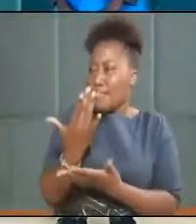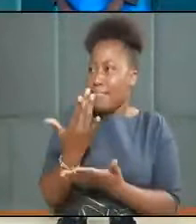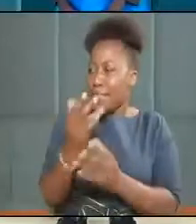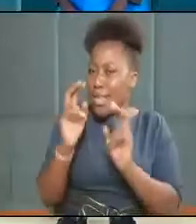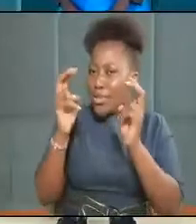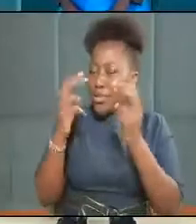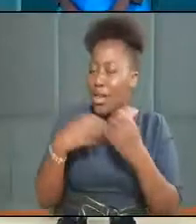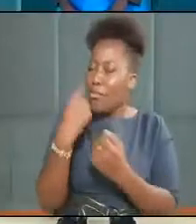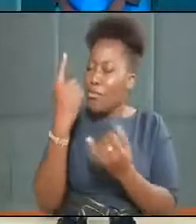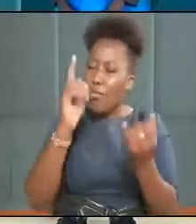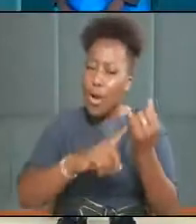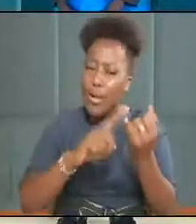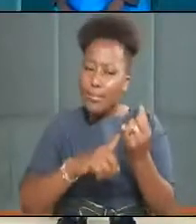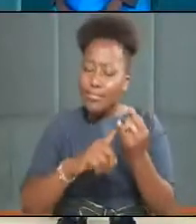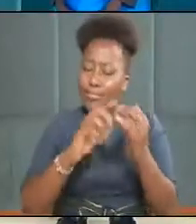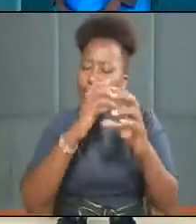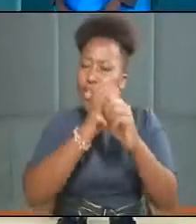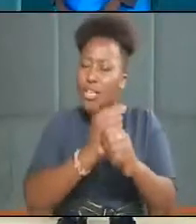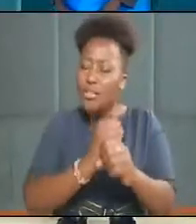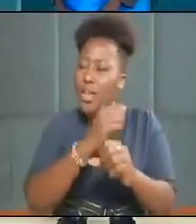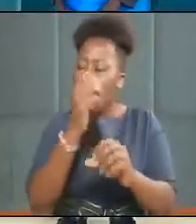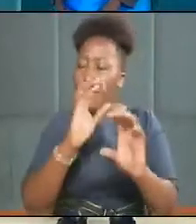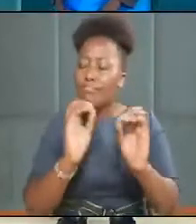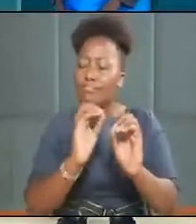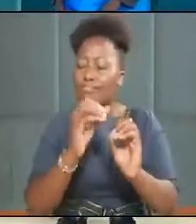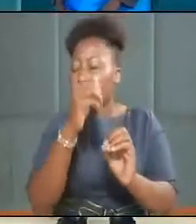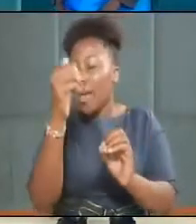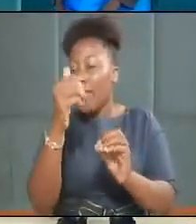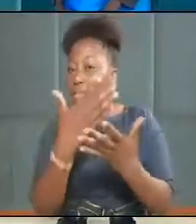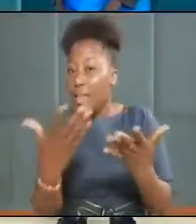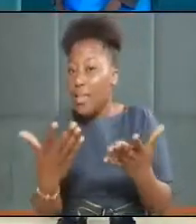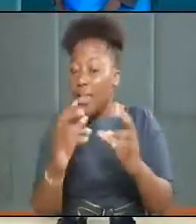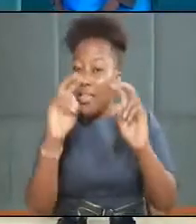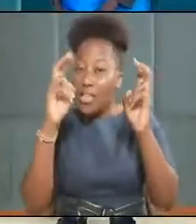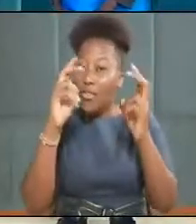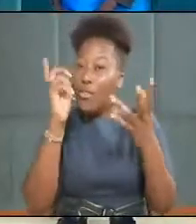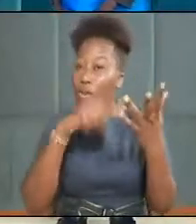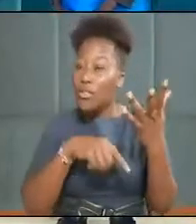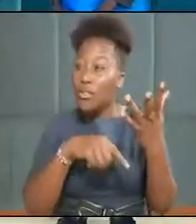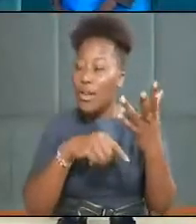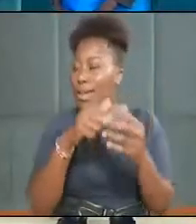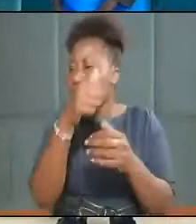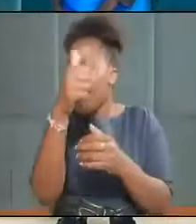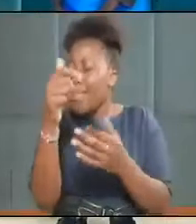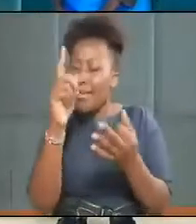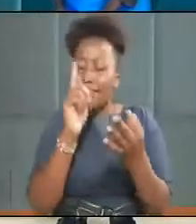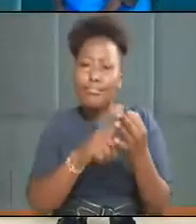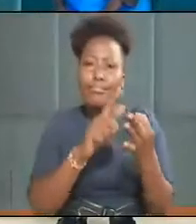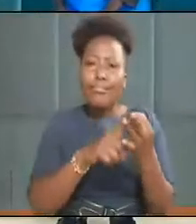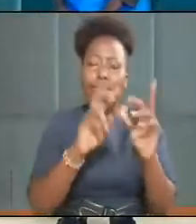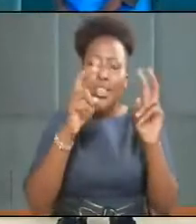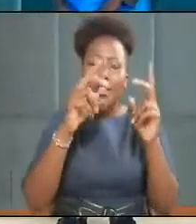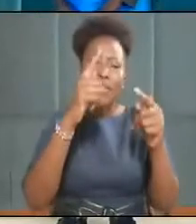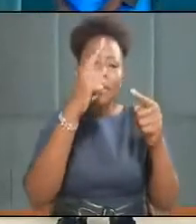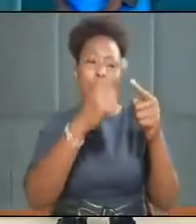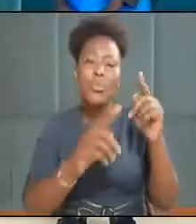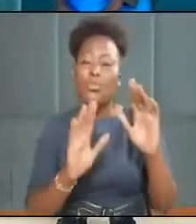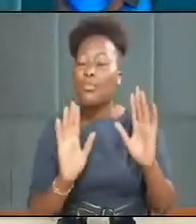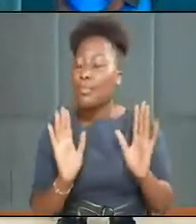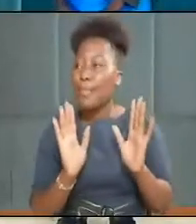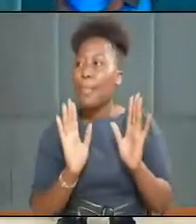issues. One is not associated with the other. On one hand is the issue of meat, while on the other is the issue of